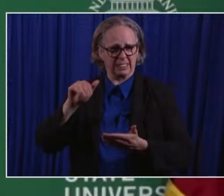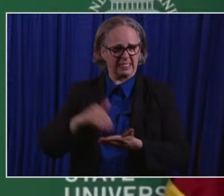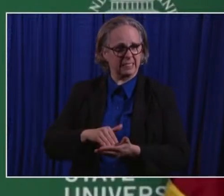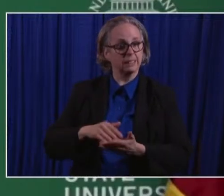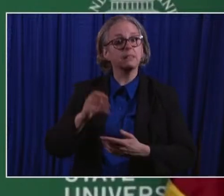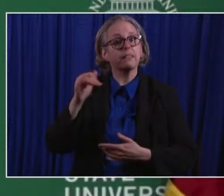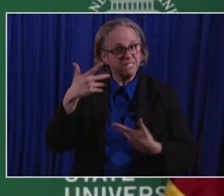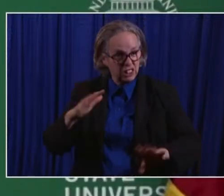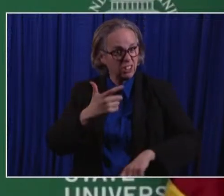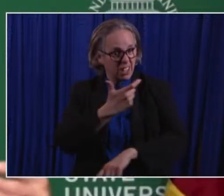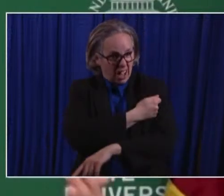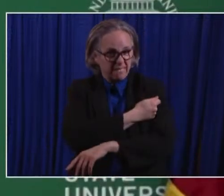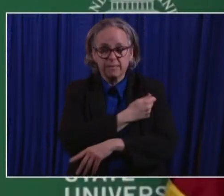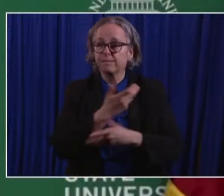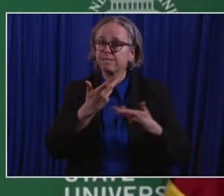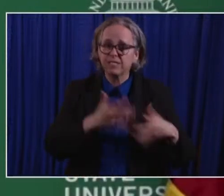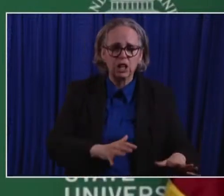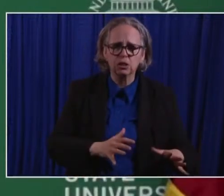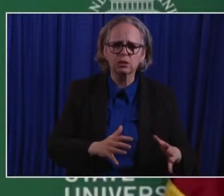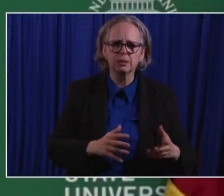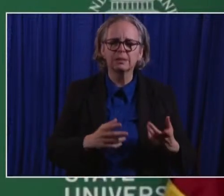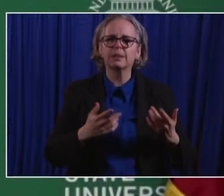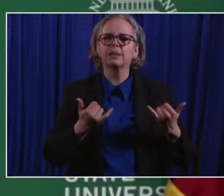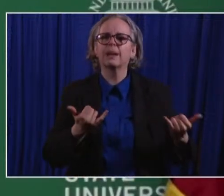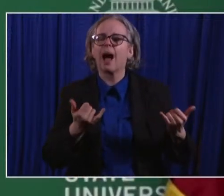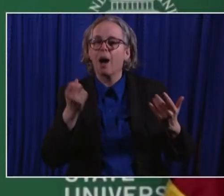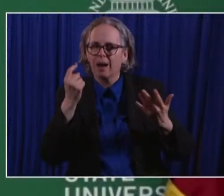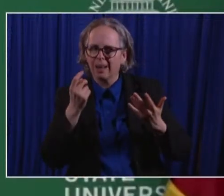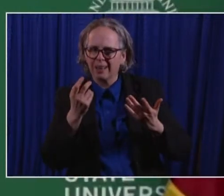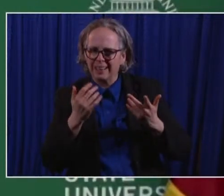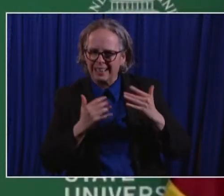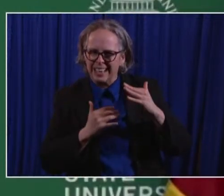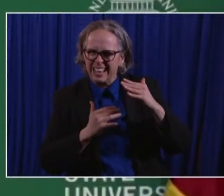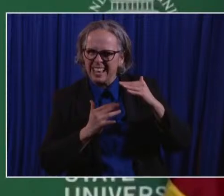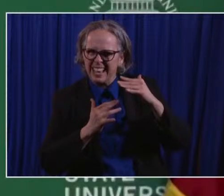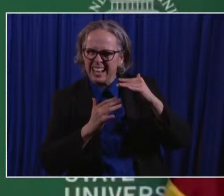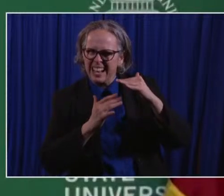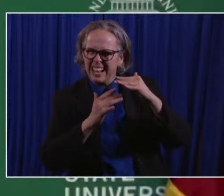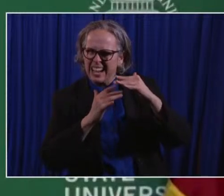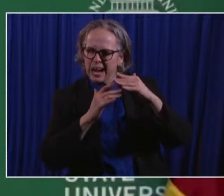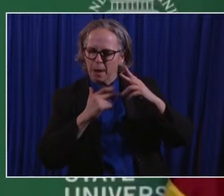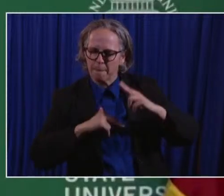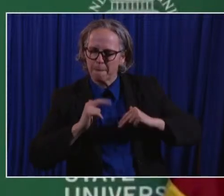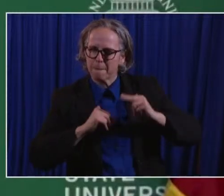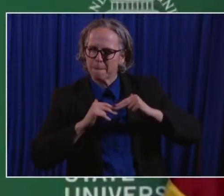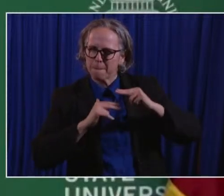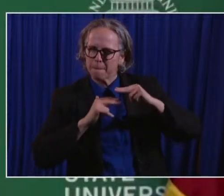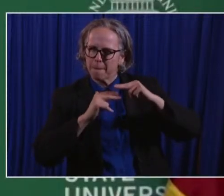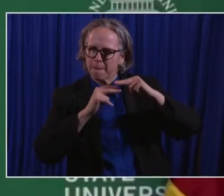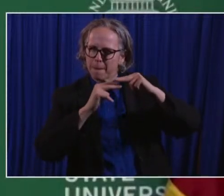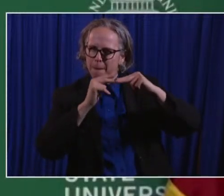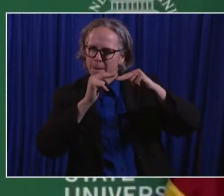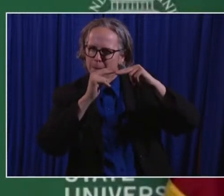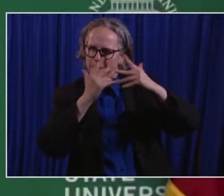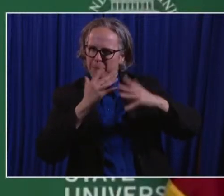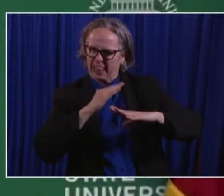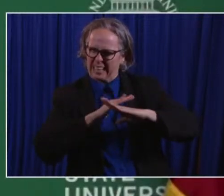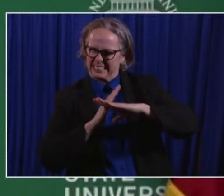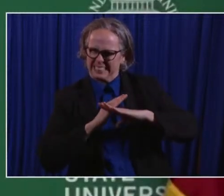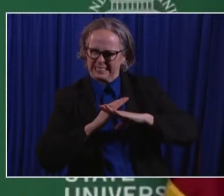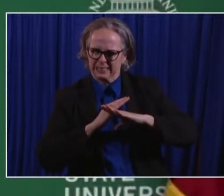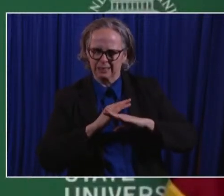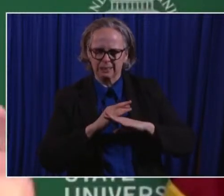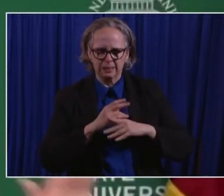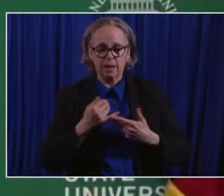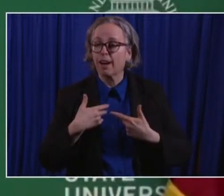they're getting closer to that full immunity. And, you know, I talked to some people who are getting a second shot today.